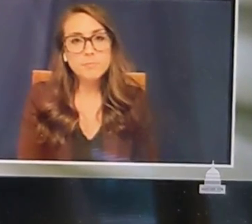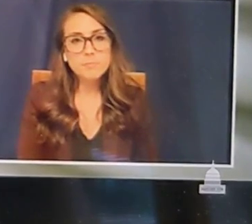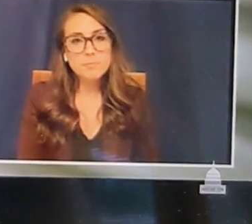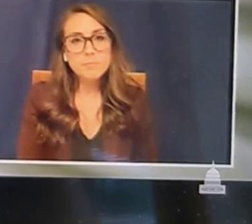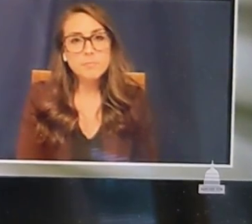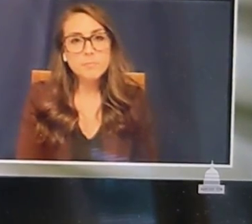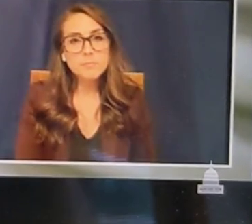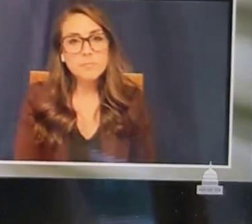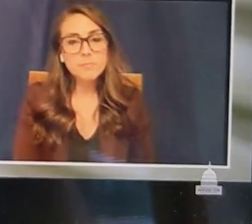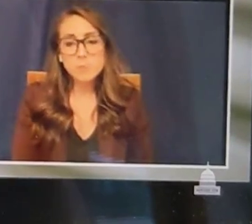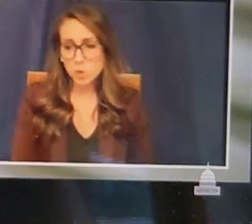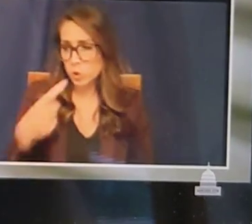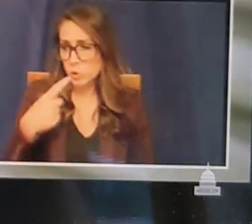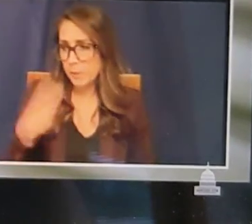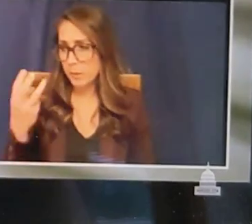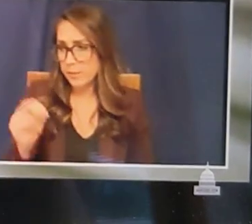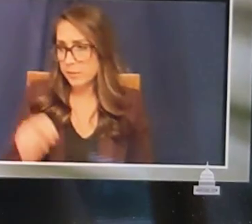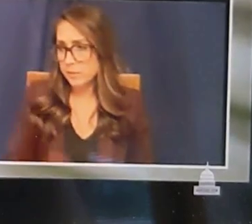You tell me when. When you're ready, sir.